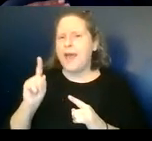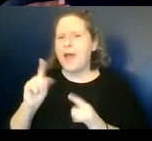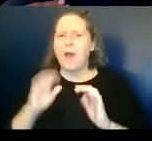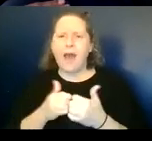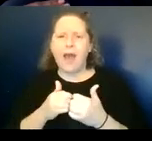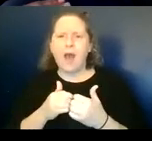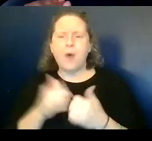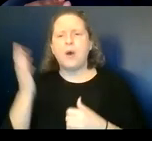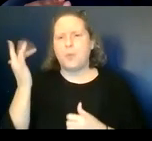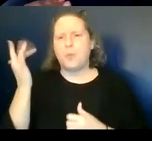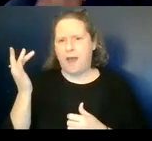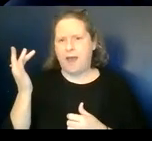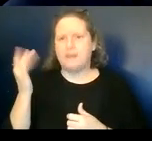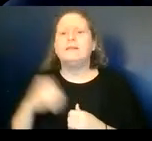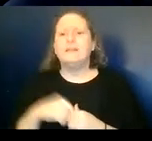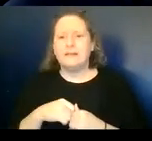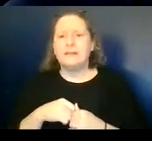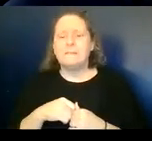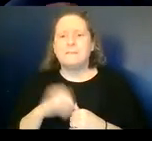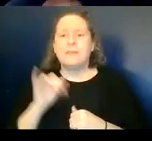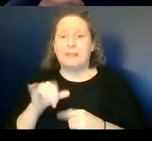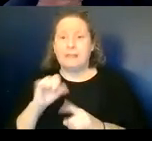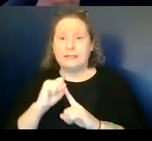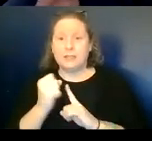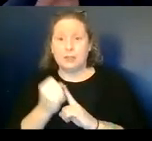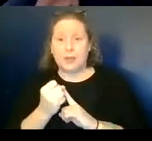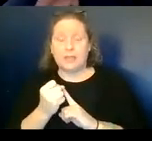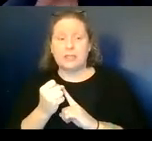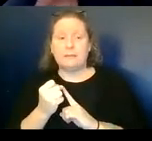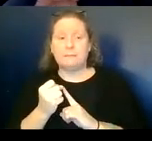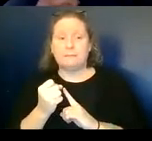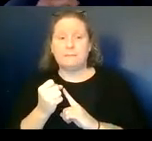So in this instance for